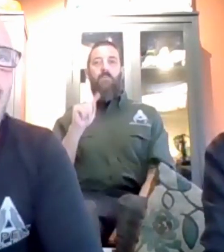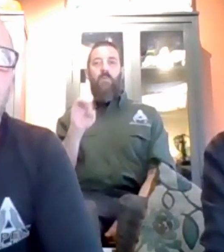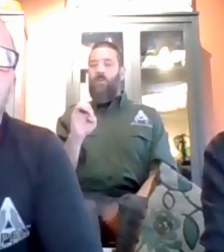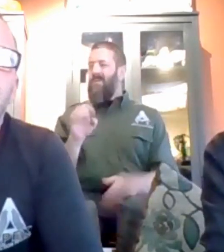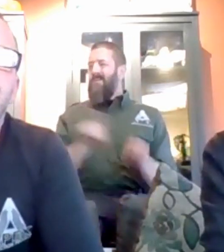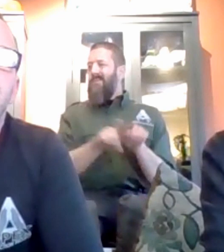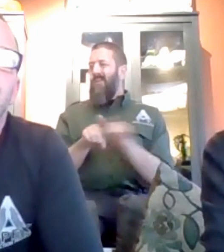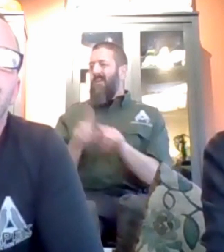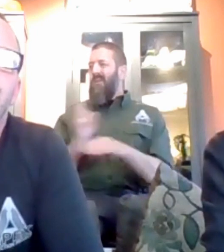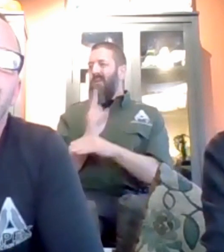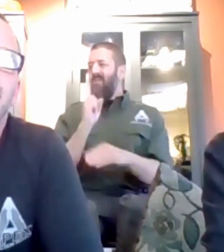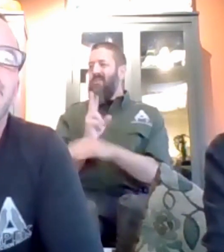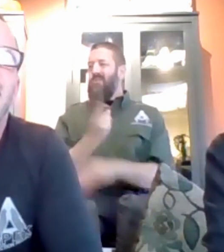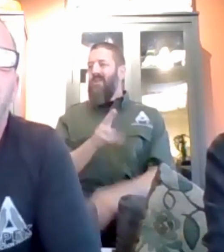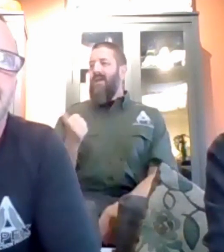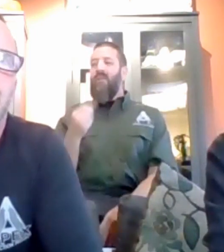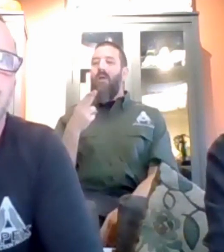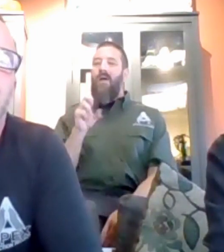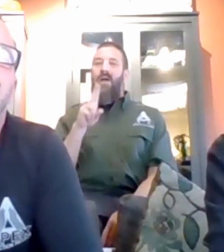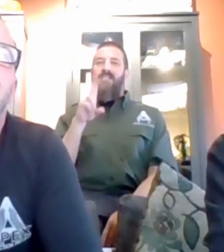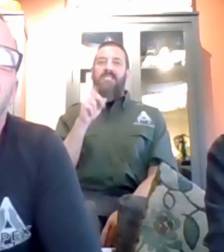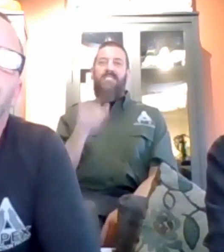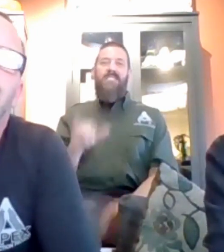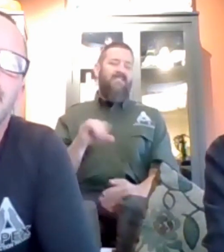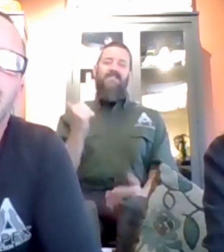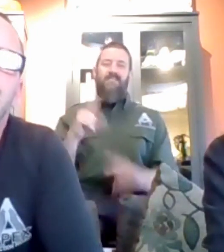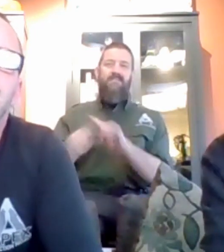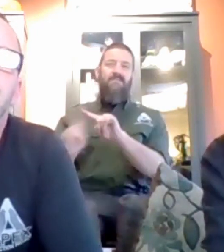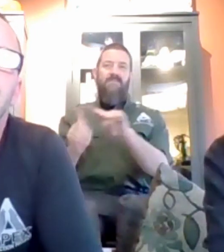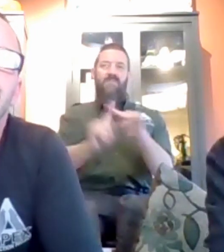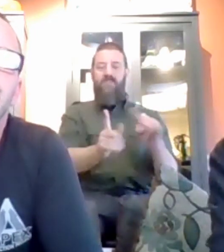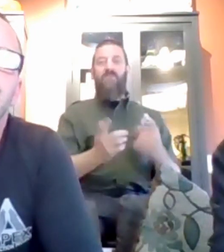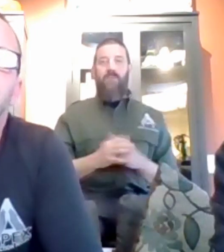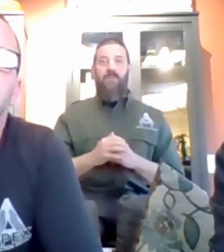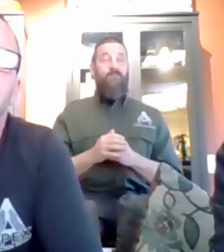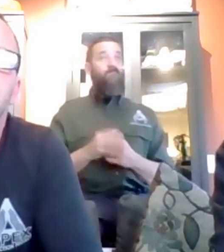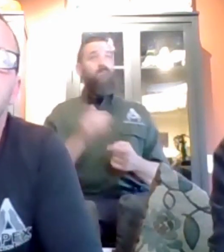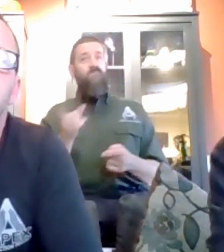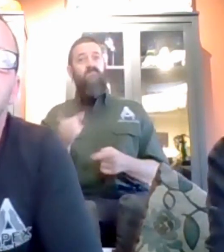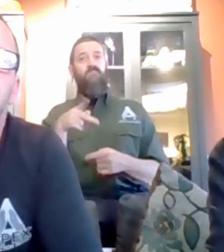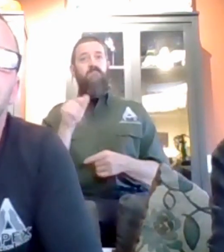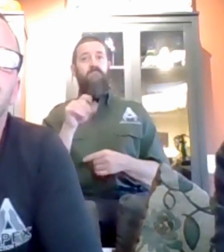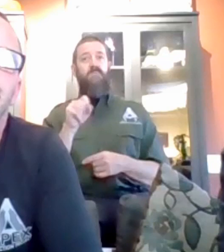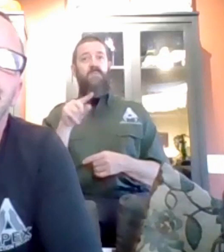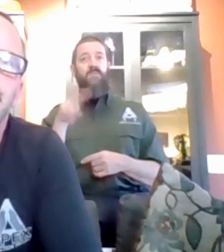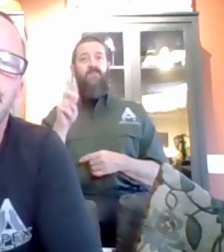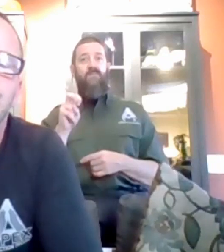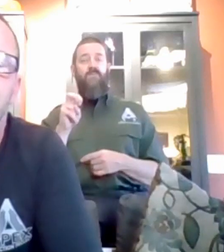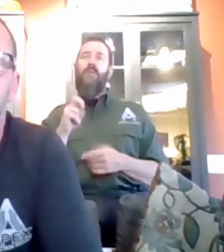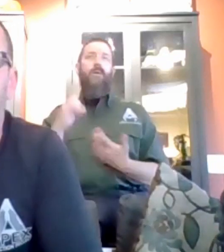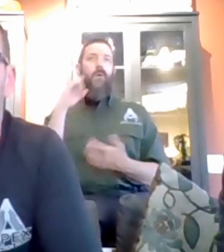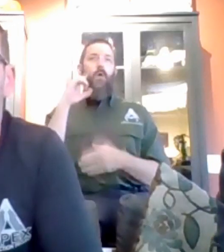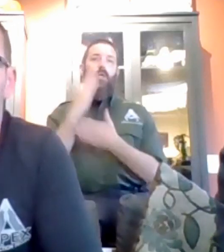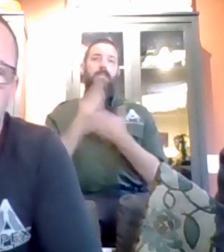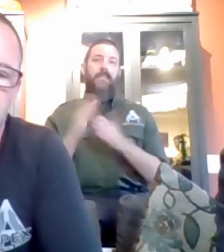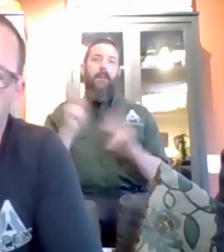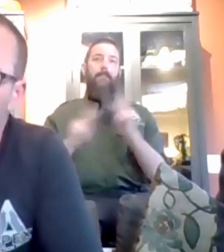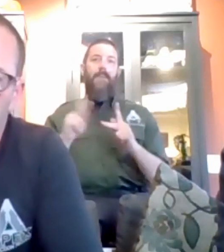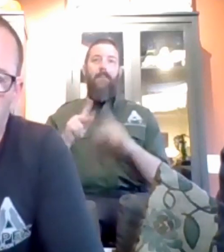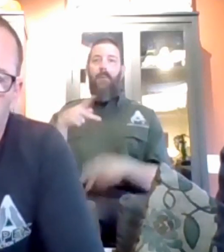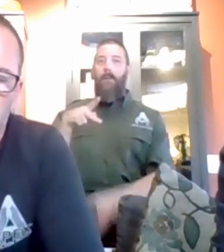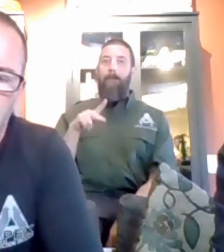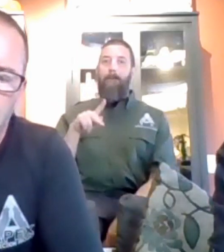use Siberian Husky, and yeah, most of the northern breeds and Shepherd is the main one. I mean, there are some people out there I've heard that were